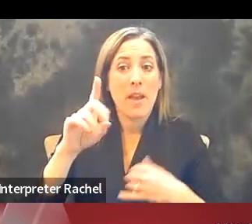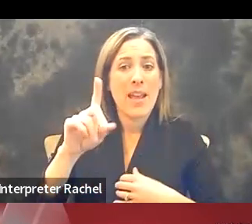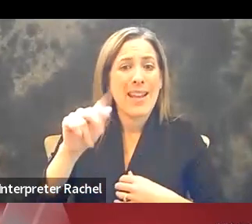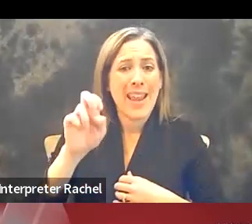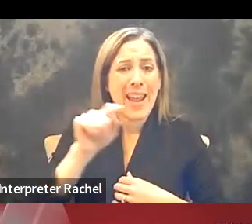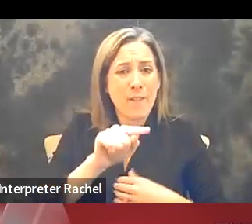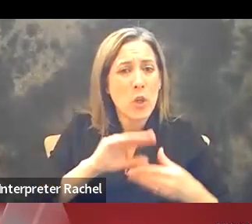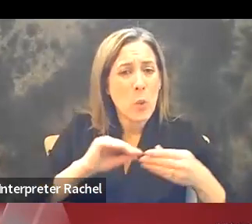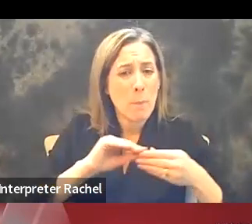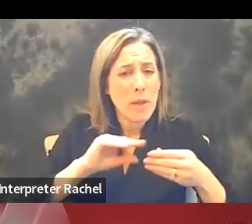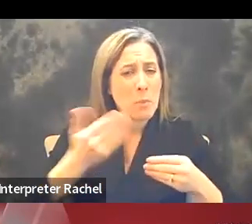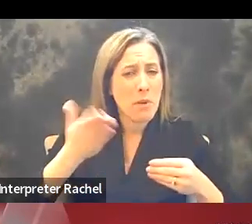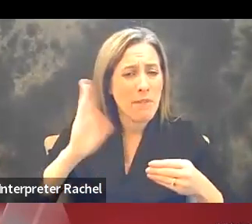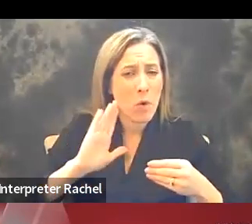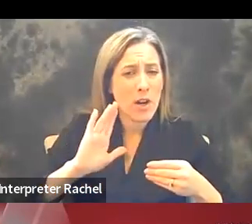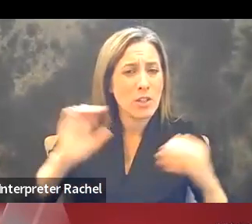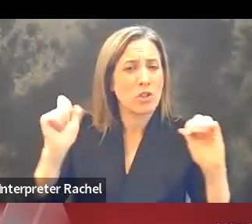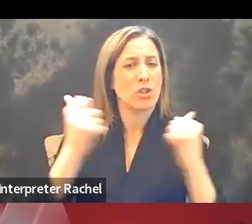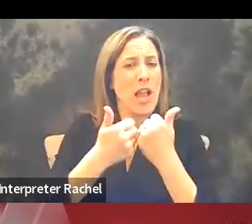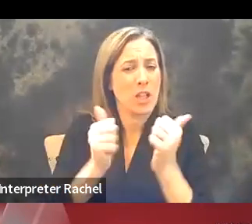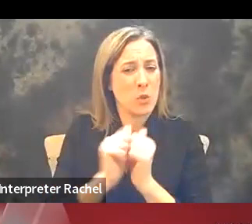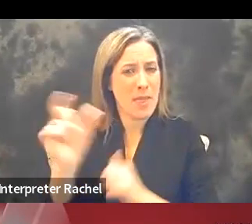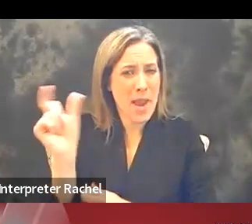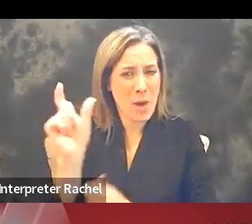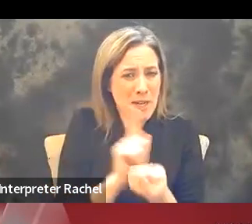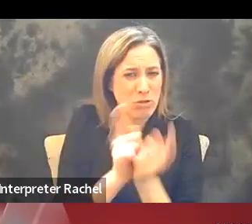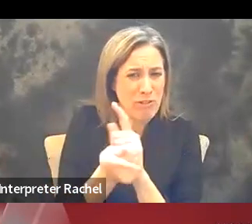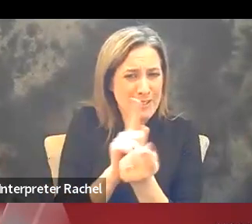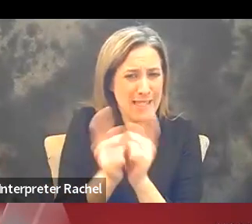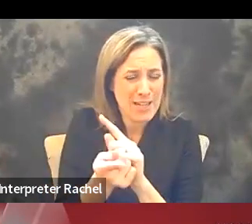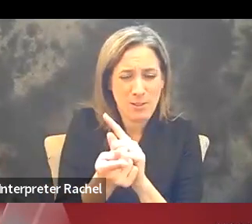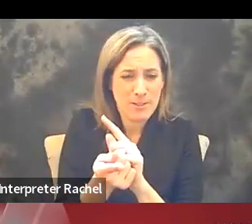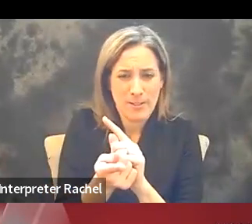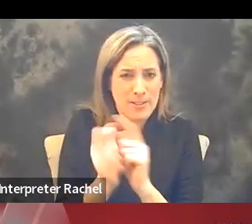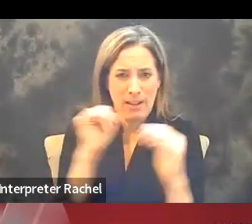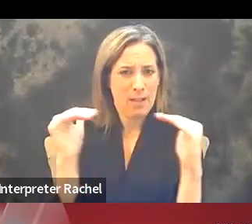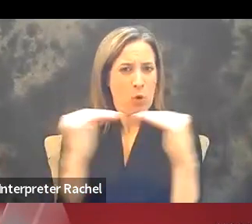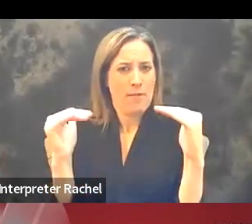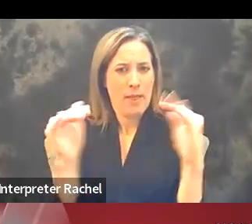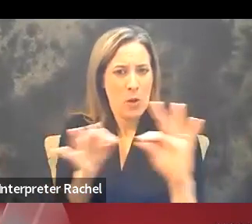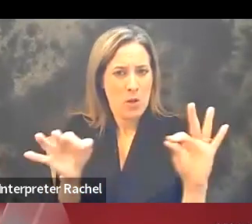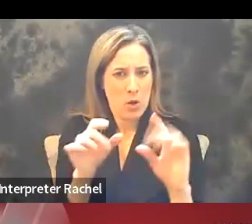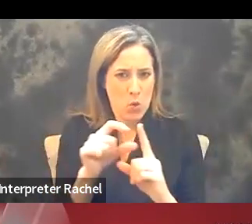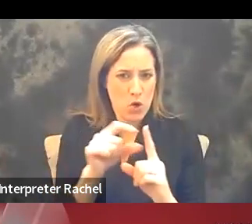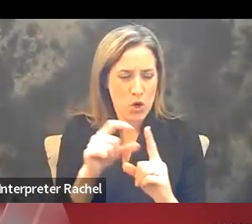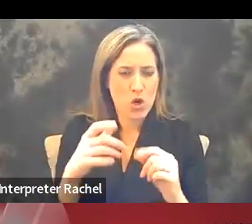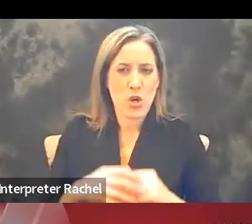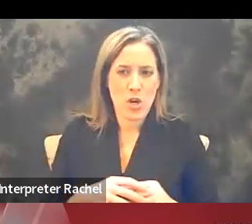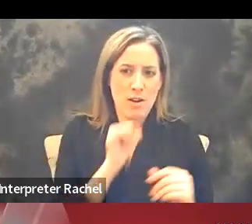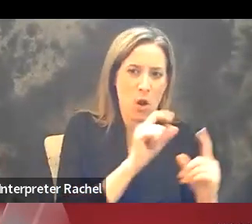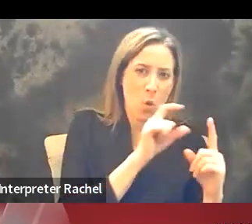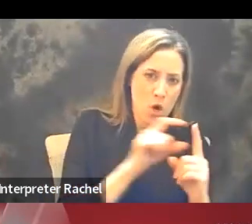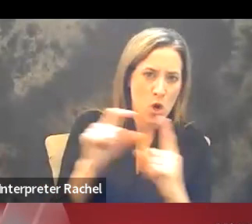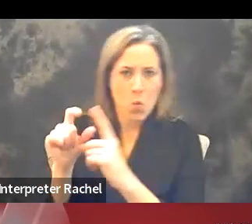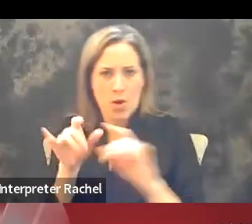mentioned earlier the challenge with Arabic, and I know that's one of the challenges with many indigenous languages as well. It's not,